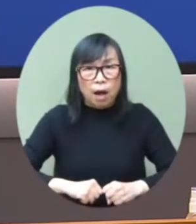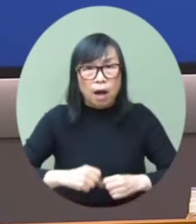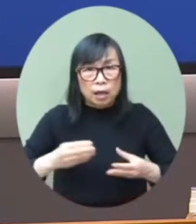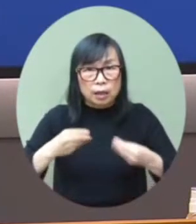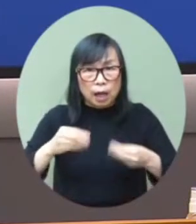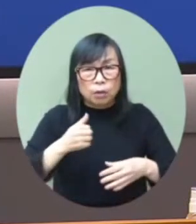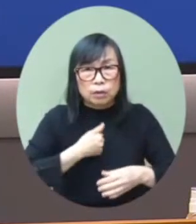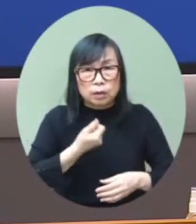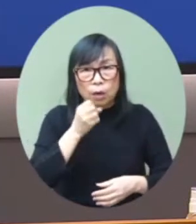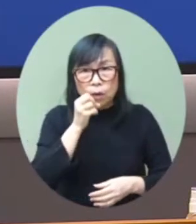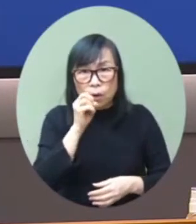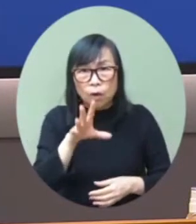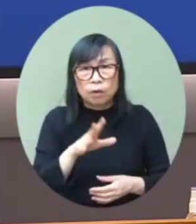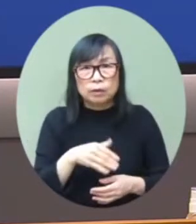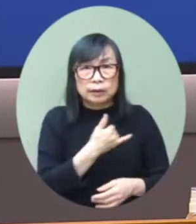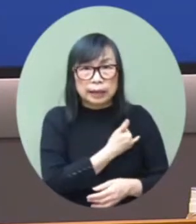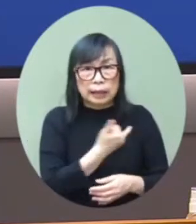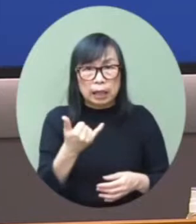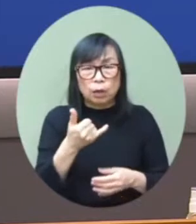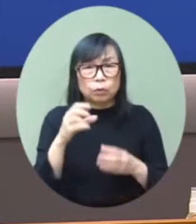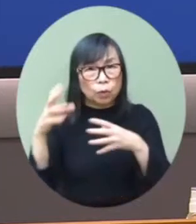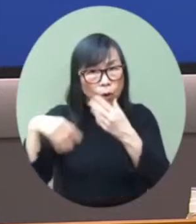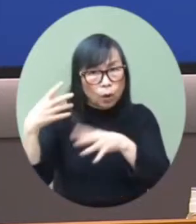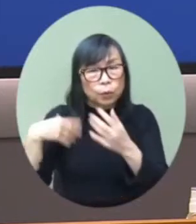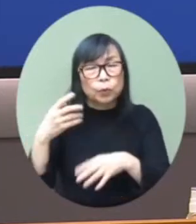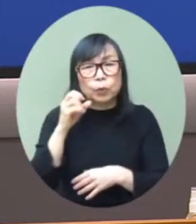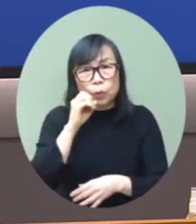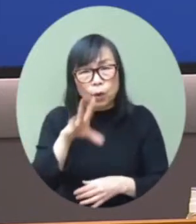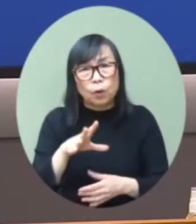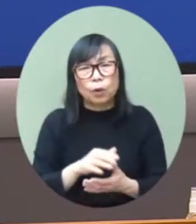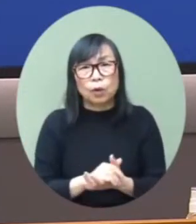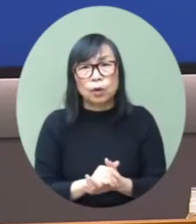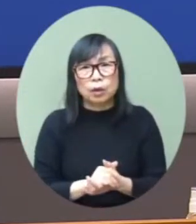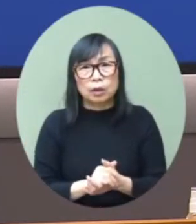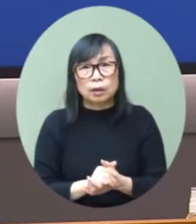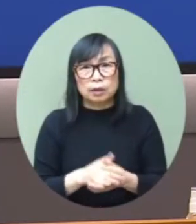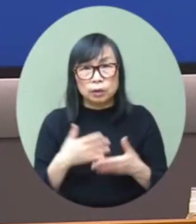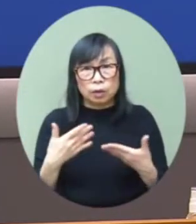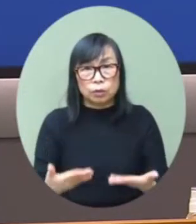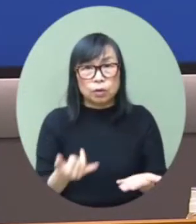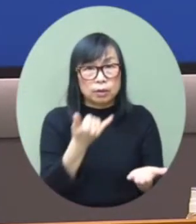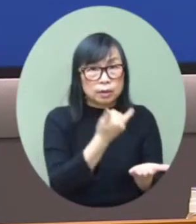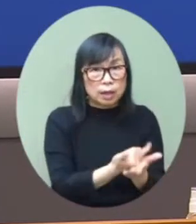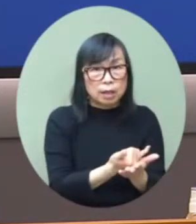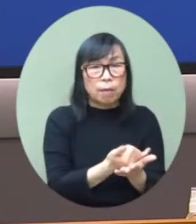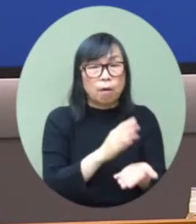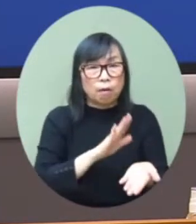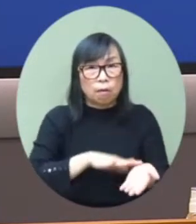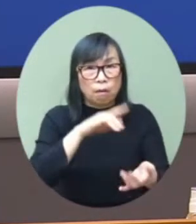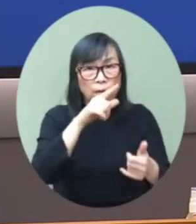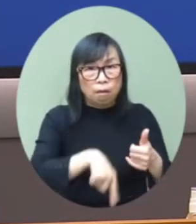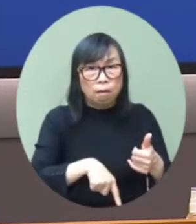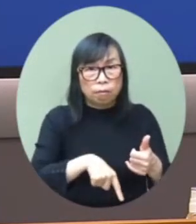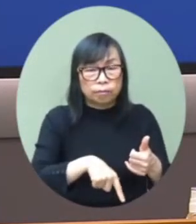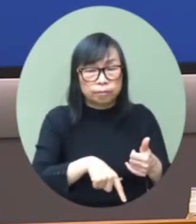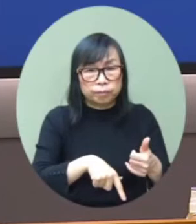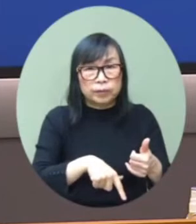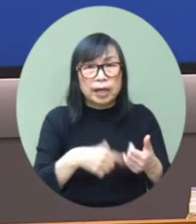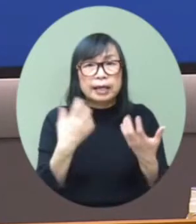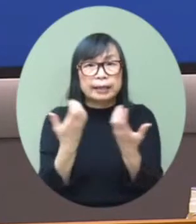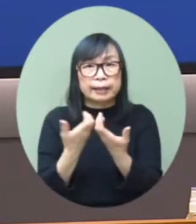Professor Ivan Hung, on the Saturday meeting, he told me, well, currently that